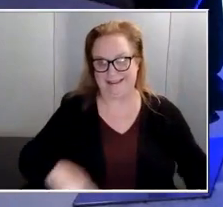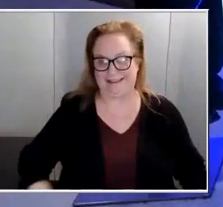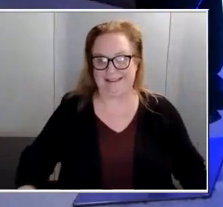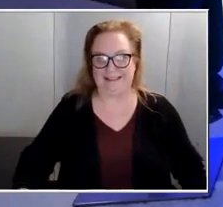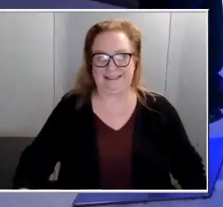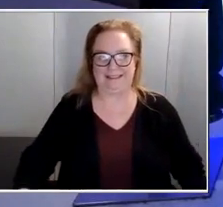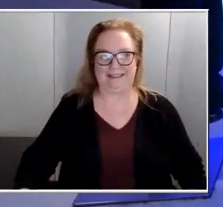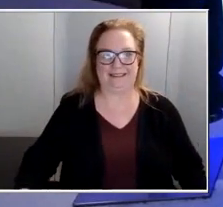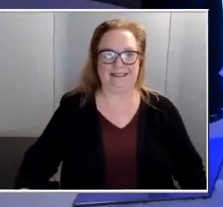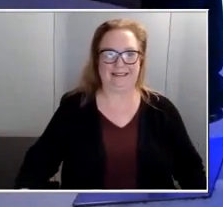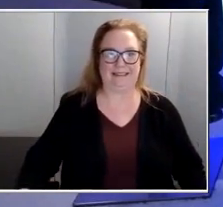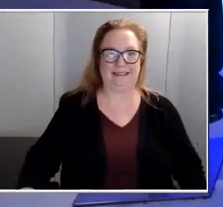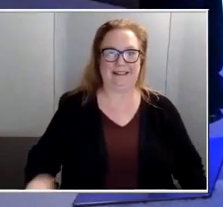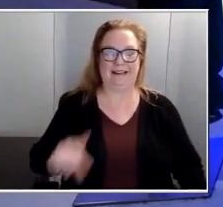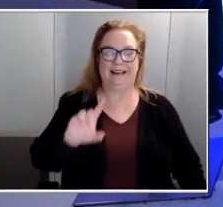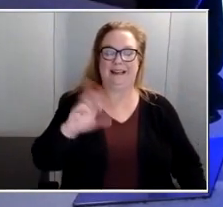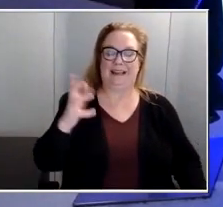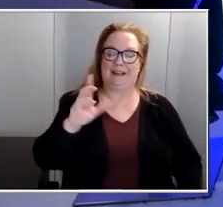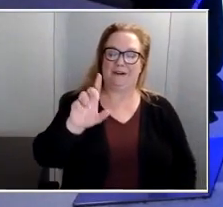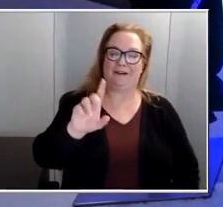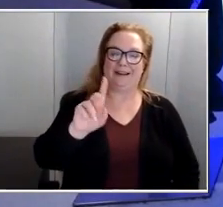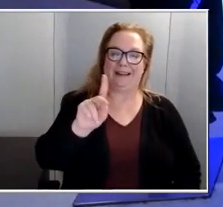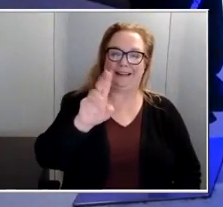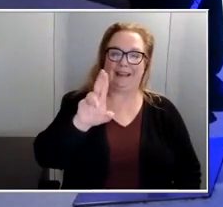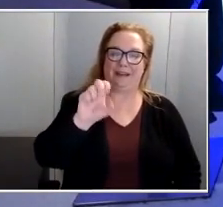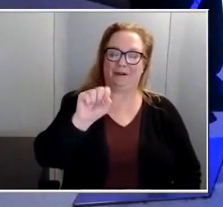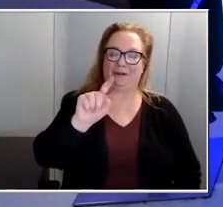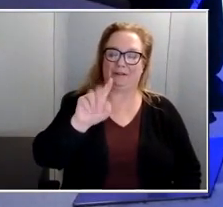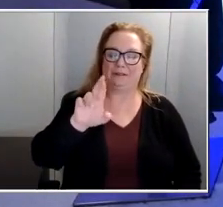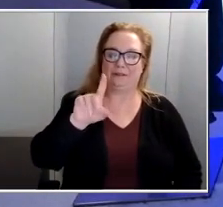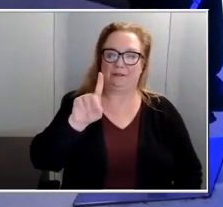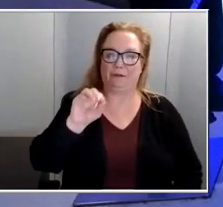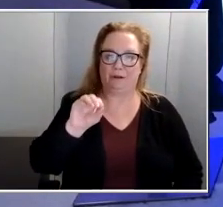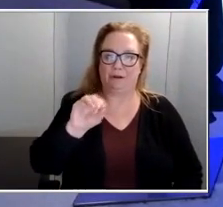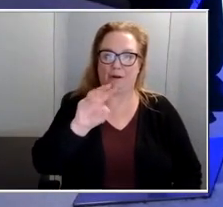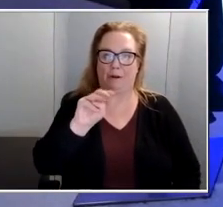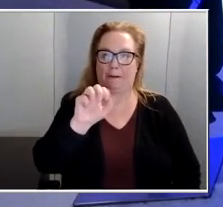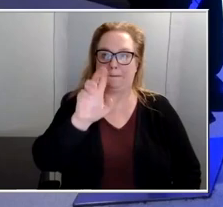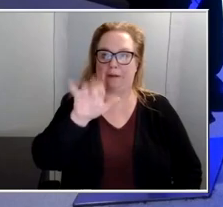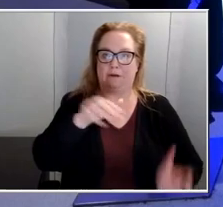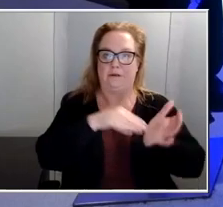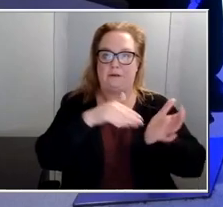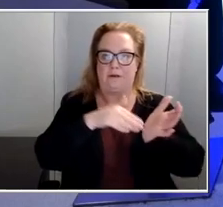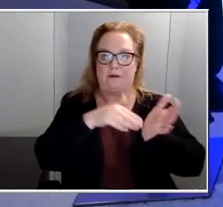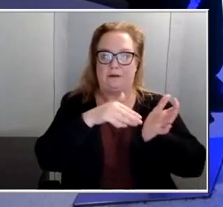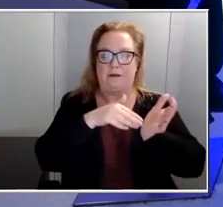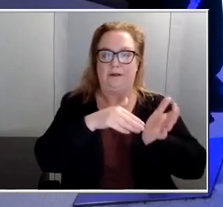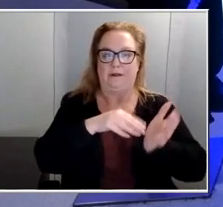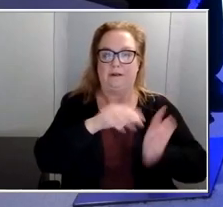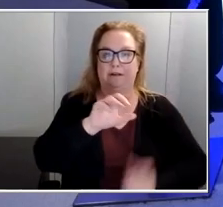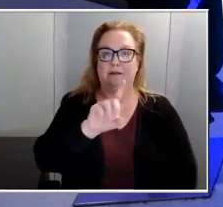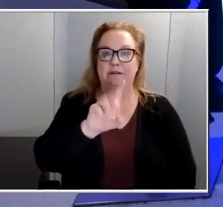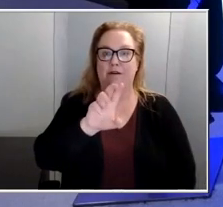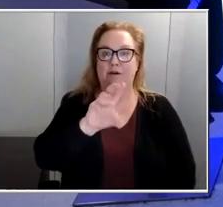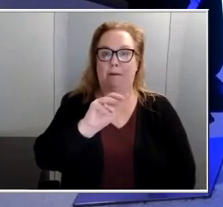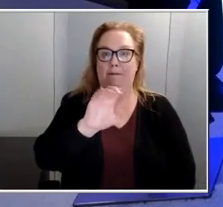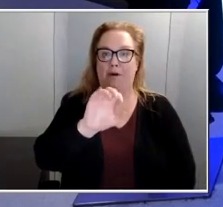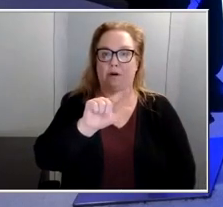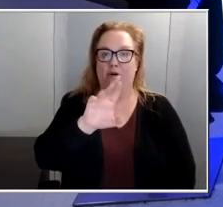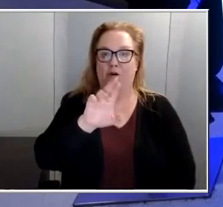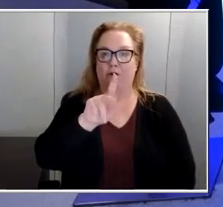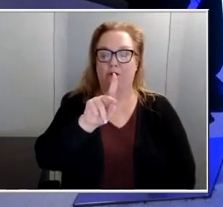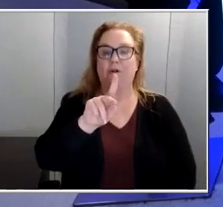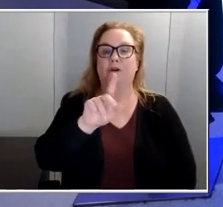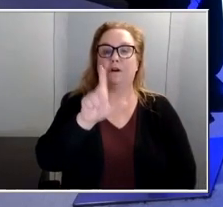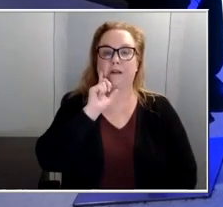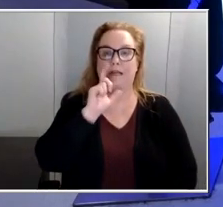With us here in the Dolph Simons Jr. Family Broadcast Studio, two of Mary's doctors, Dr. Joseph McGuirk, the Director of Hematologic Malignancies and